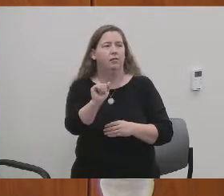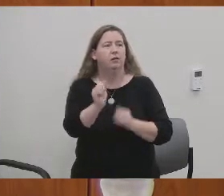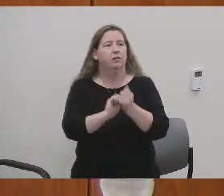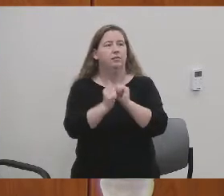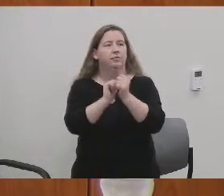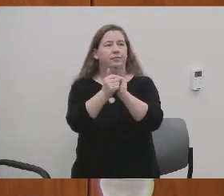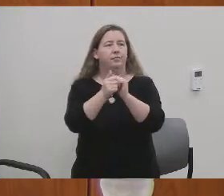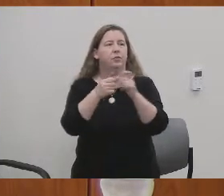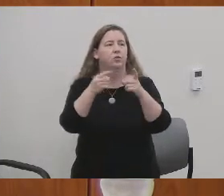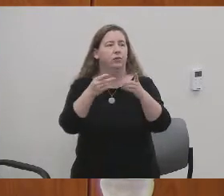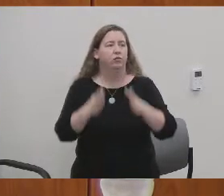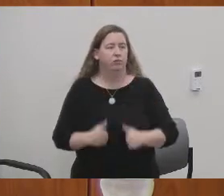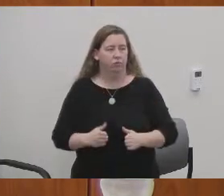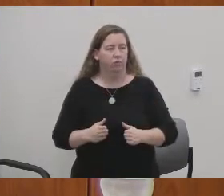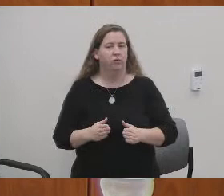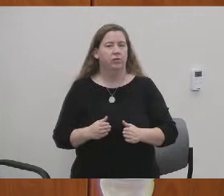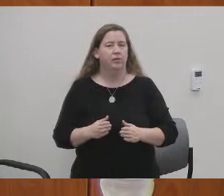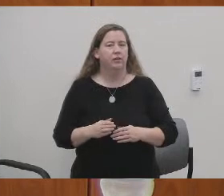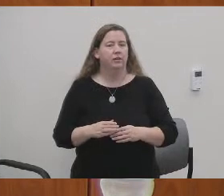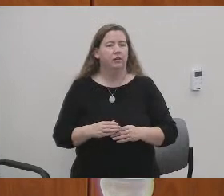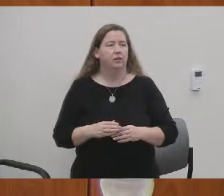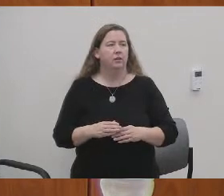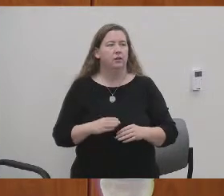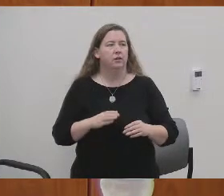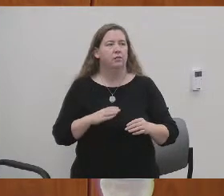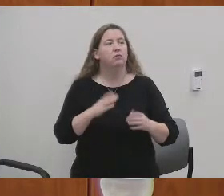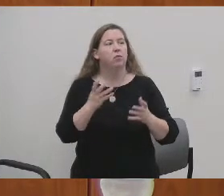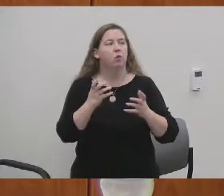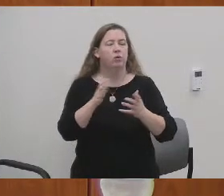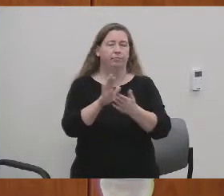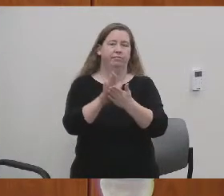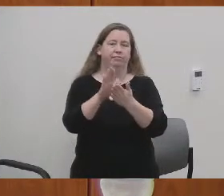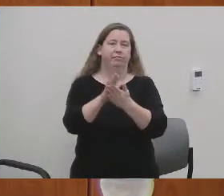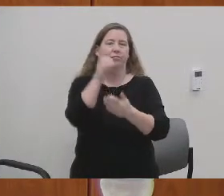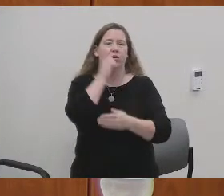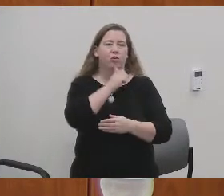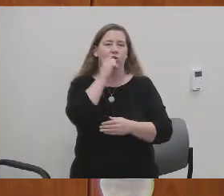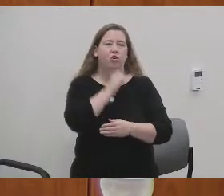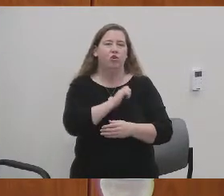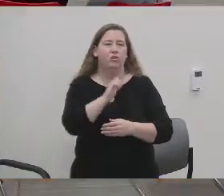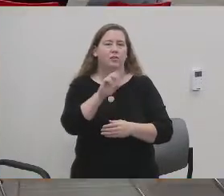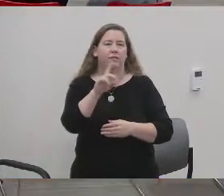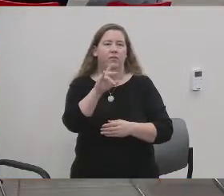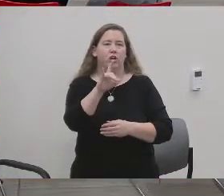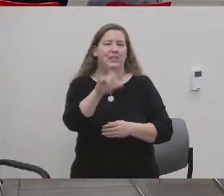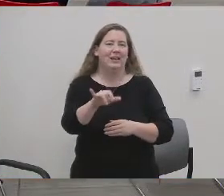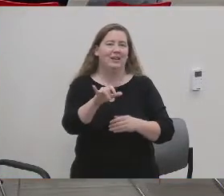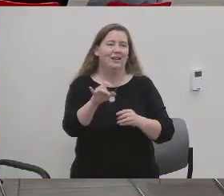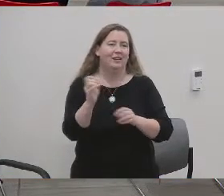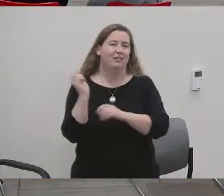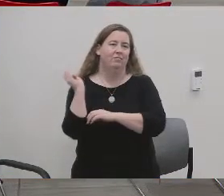is here this evening to recognize our Milford High School girls varsity tennis team.